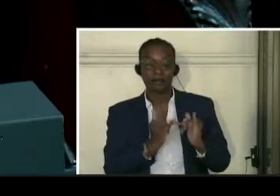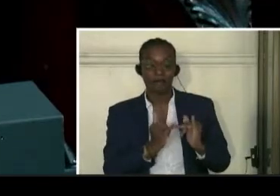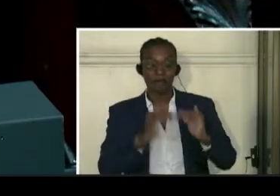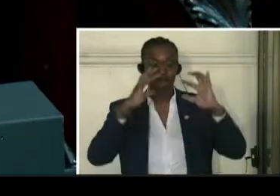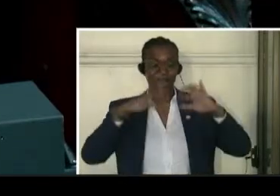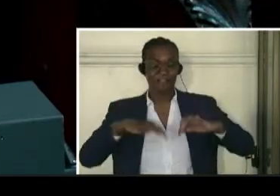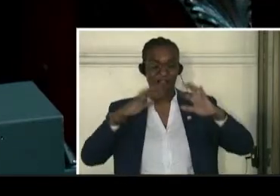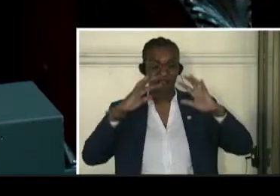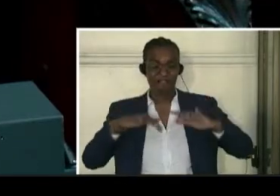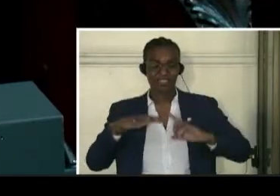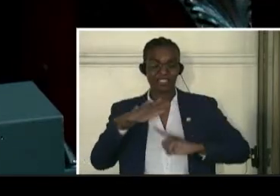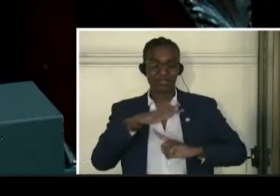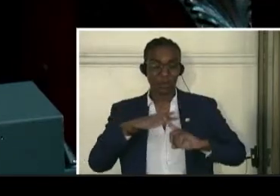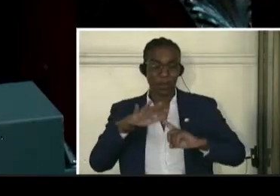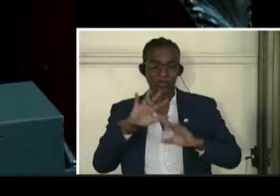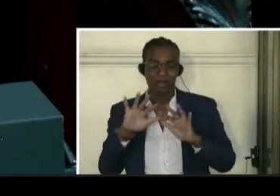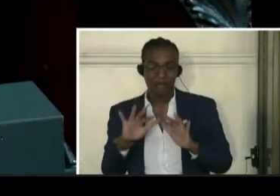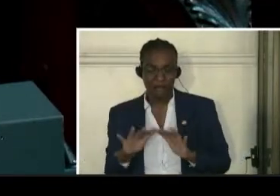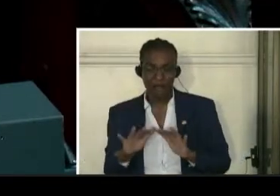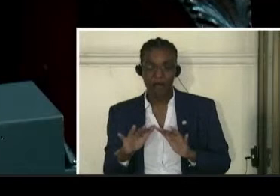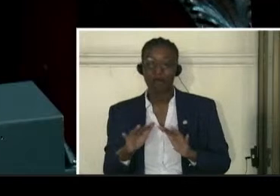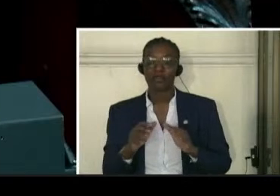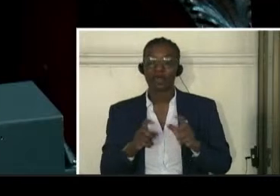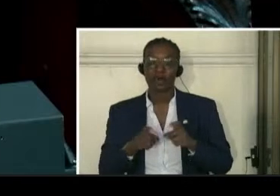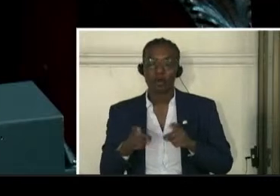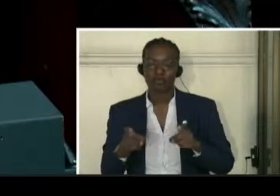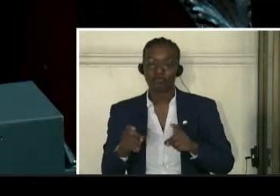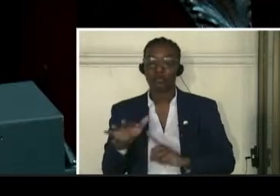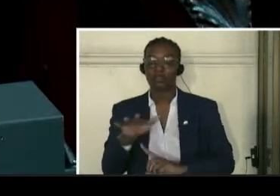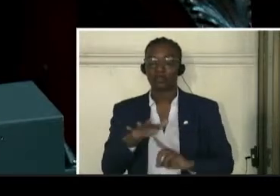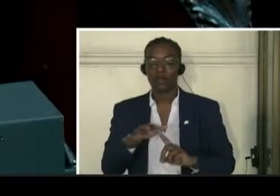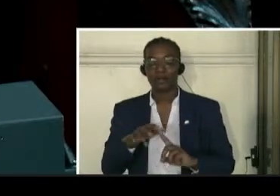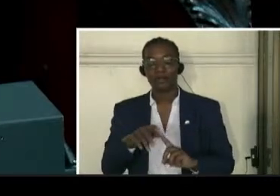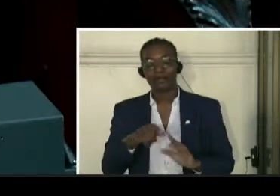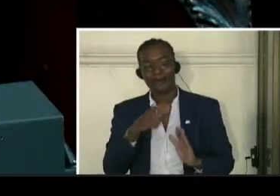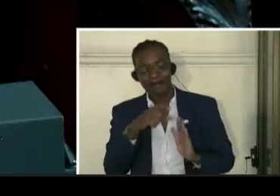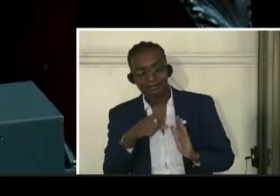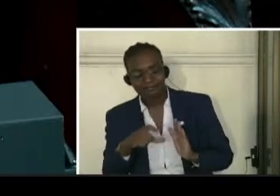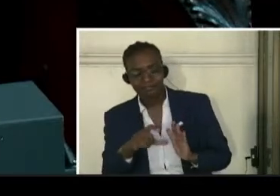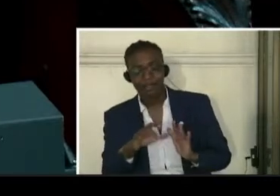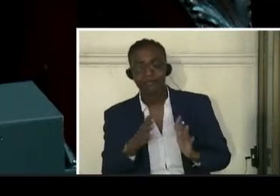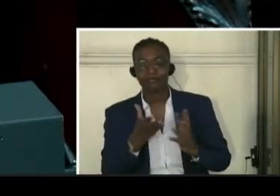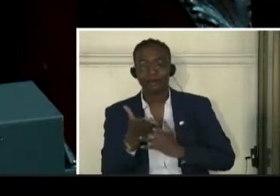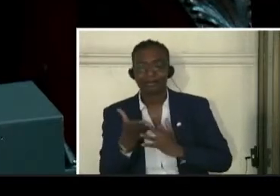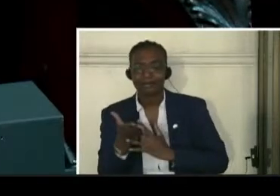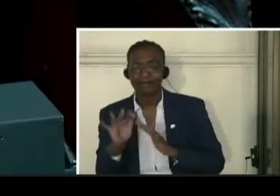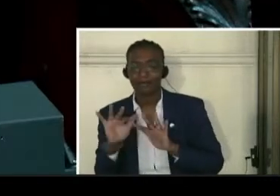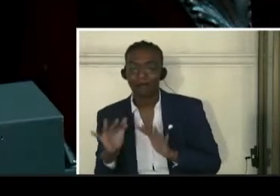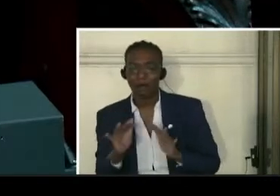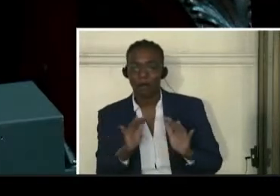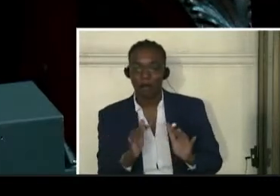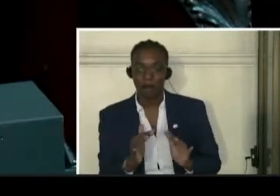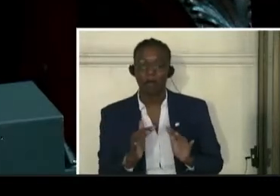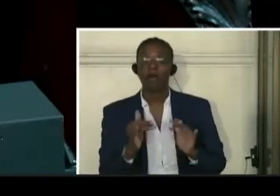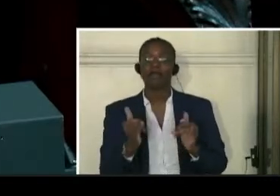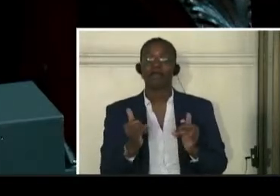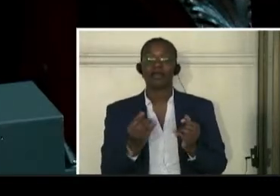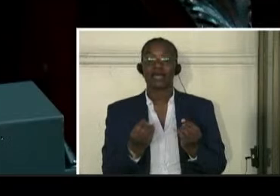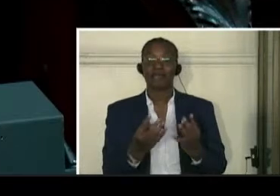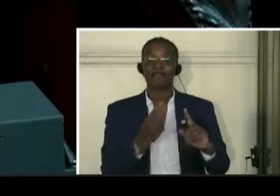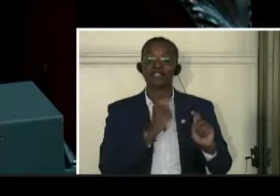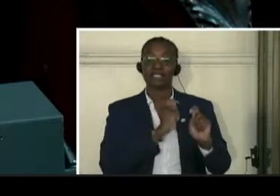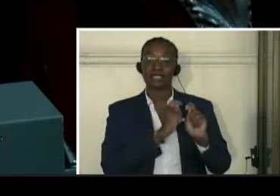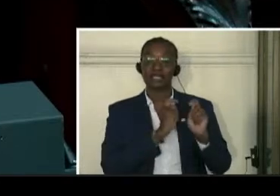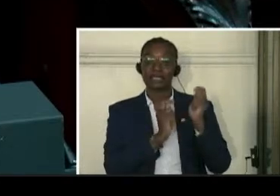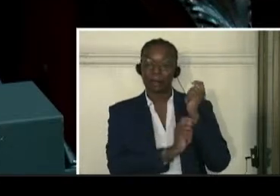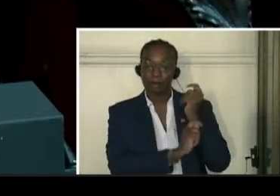in our province. We have seen the department all over the province assessing the damage done by the recent floods and providing temporary shelter